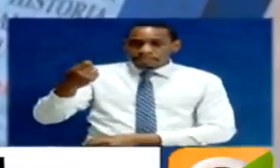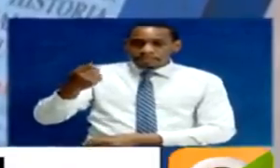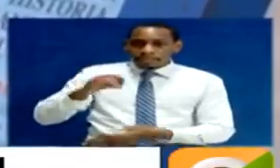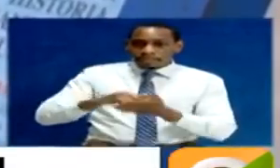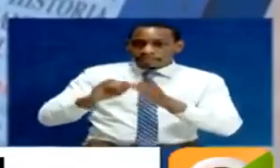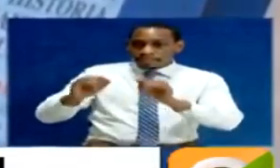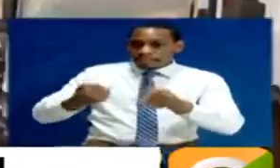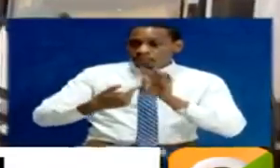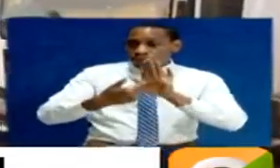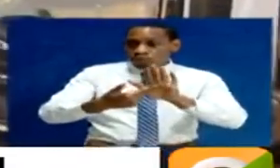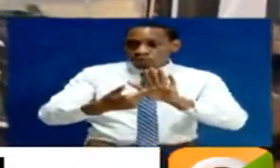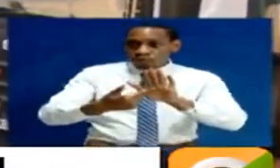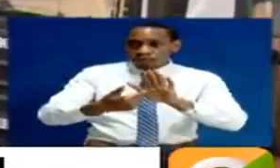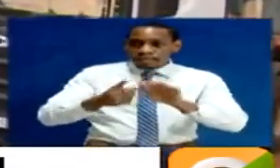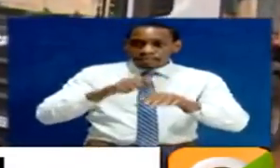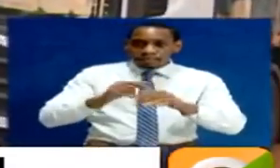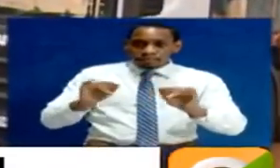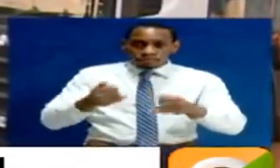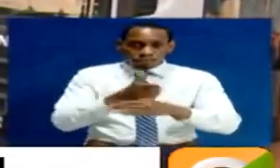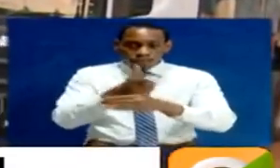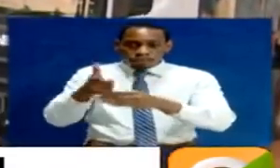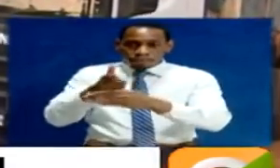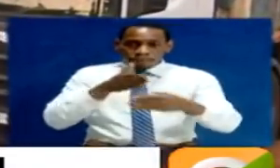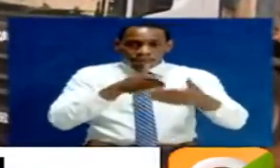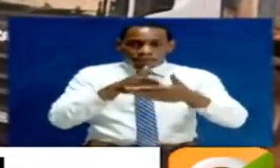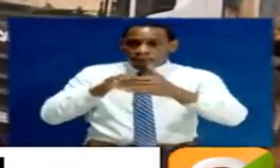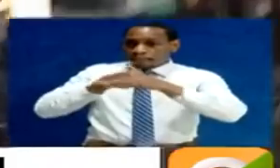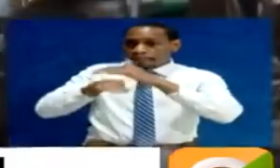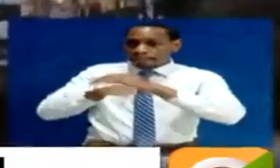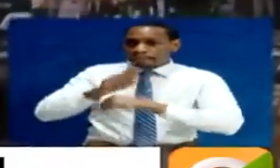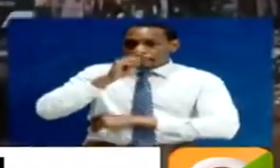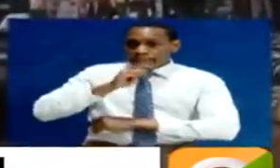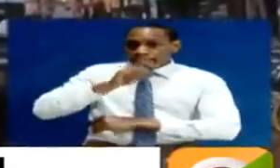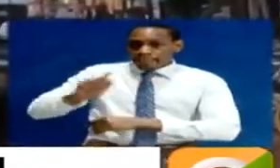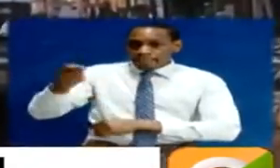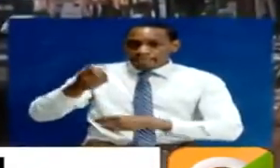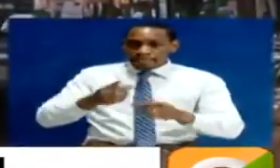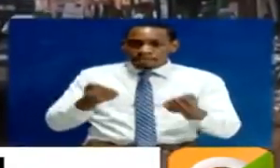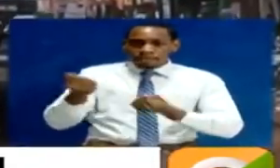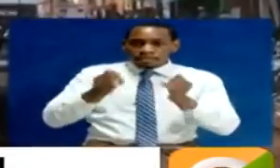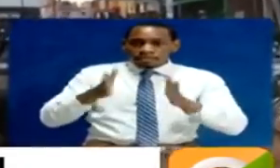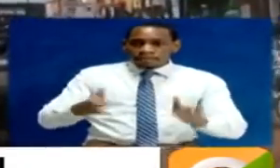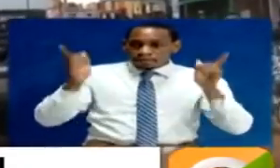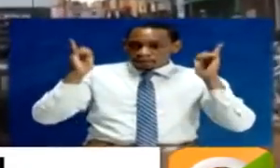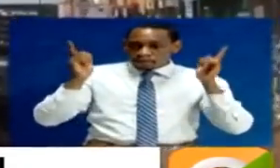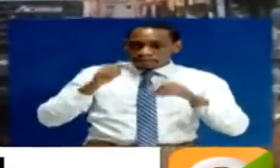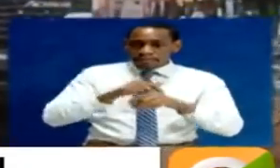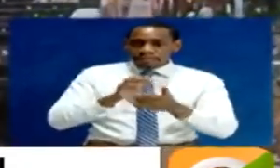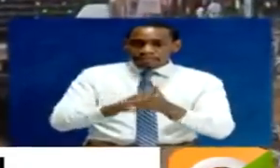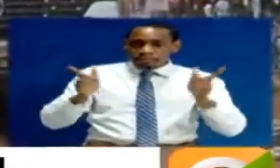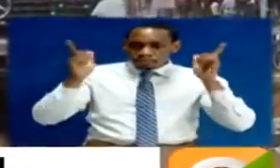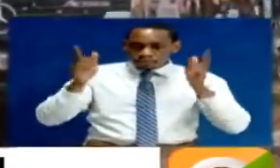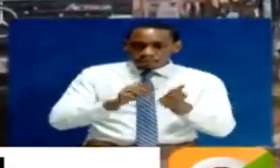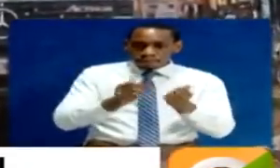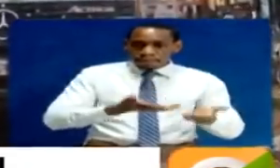most recent illustration, recent news coverage on the denial of access to Tanzania for Kenyan truck drivers soon after trucks